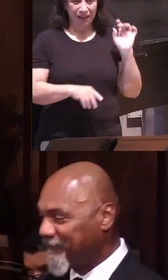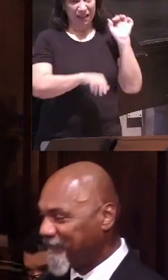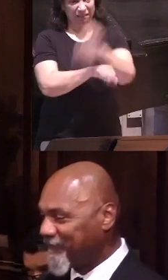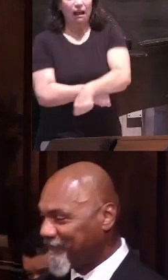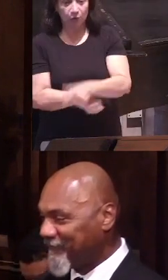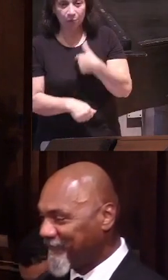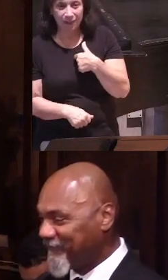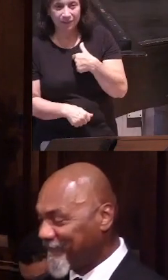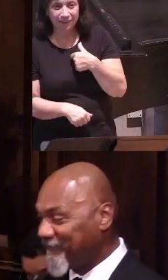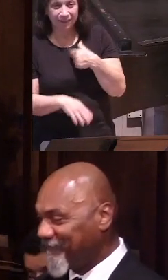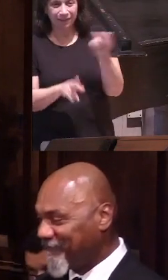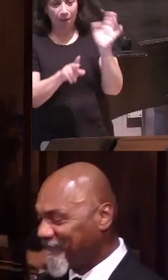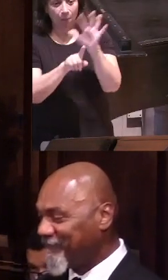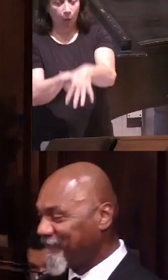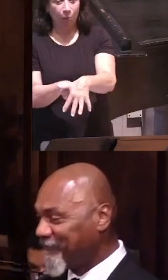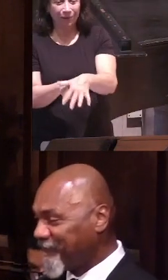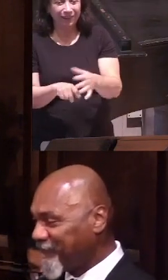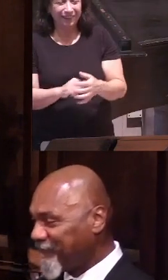me.